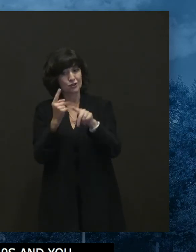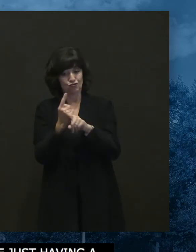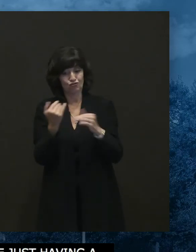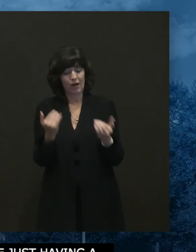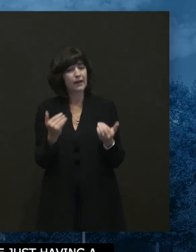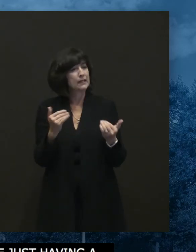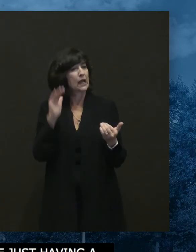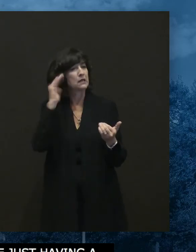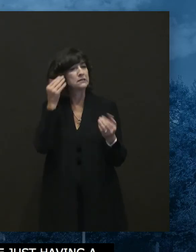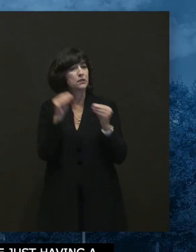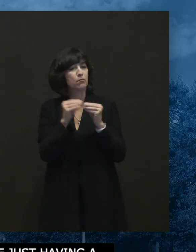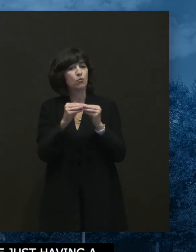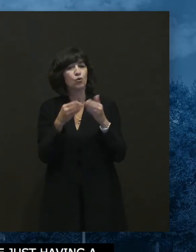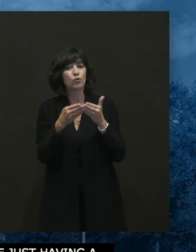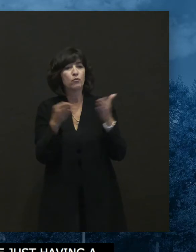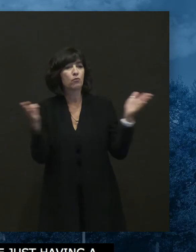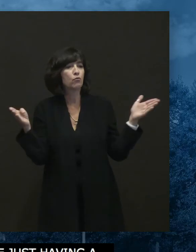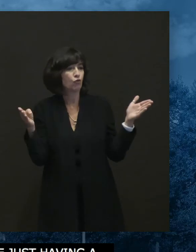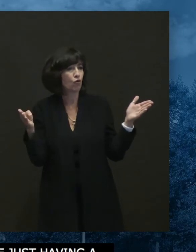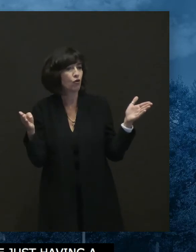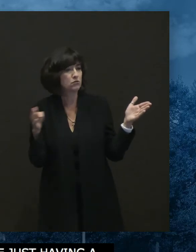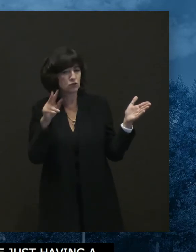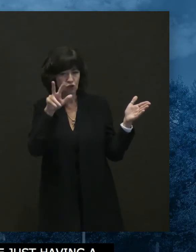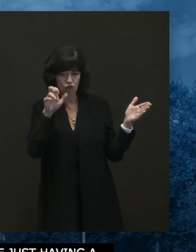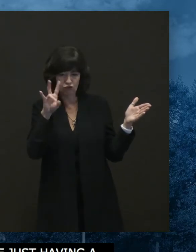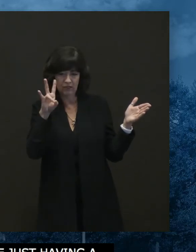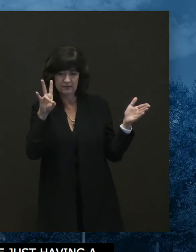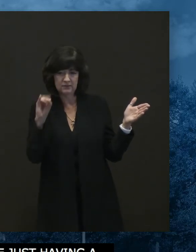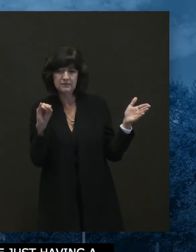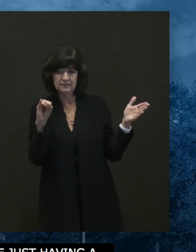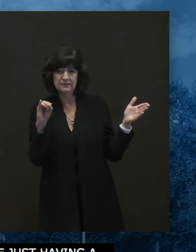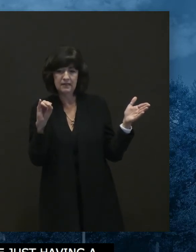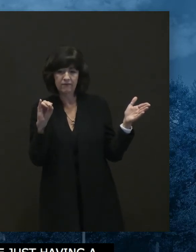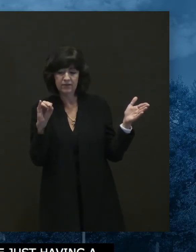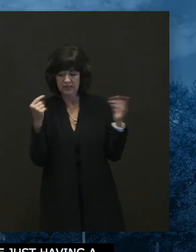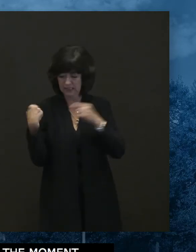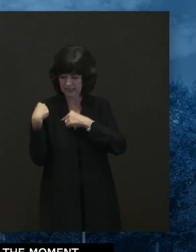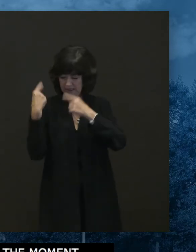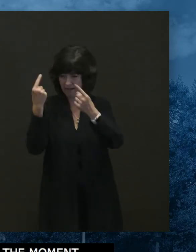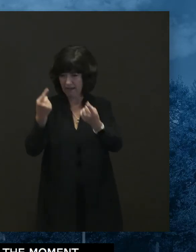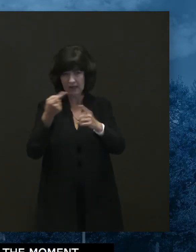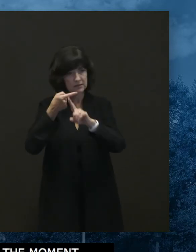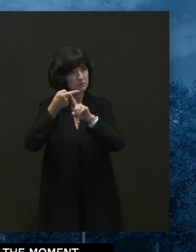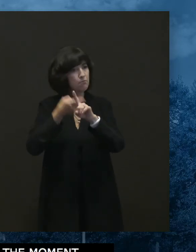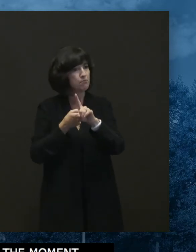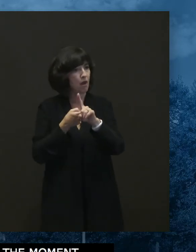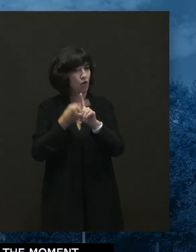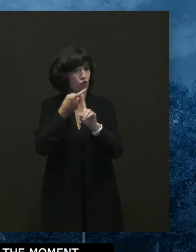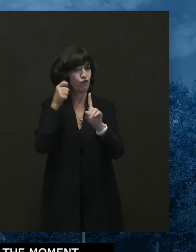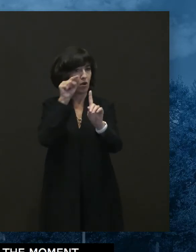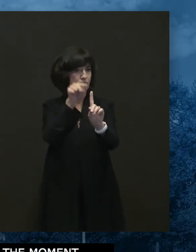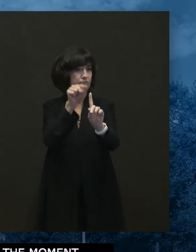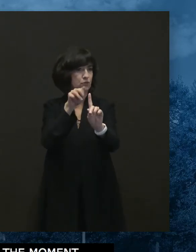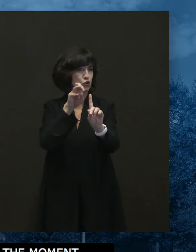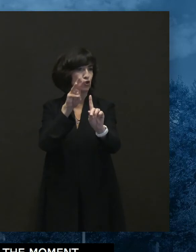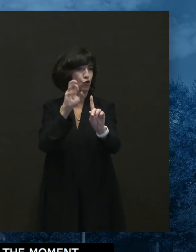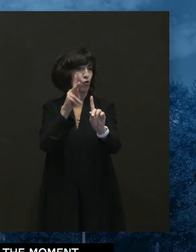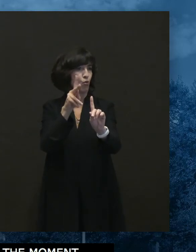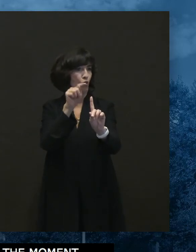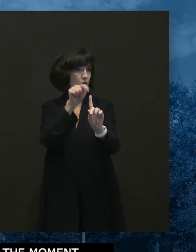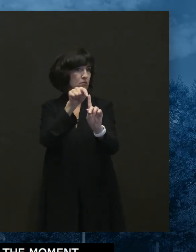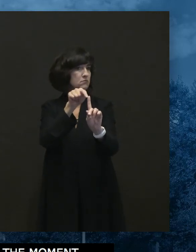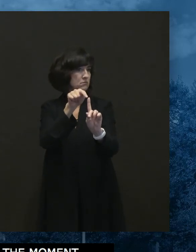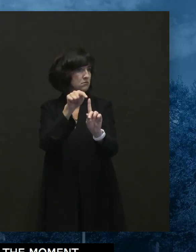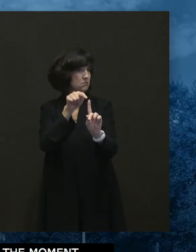have the 370 cases over the last month out of Newark and the University of Delaware. So that